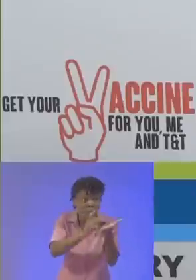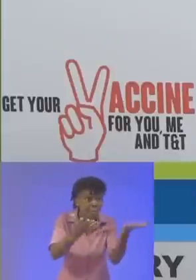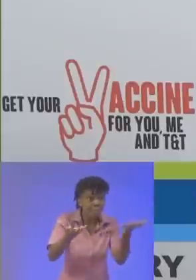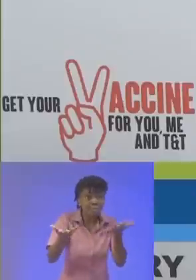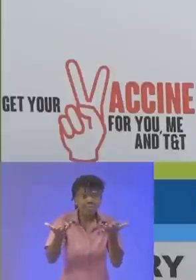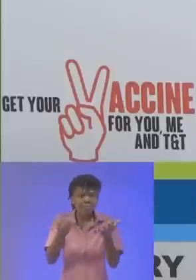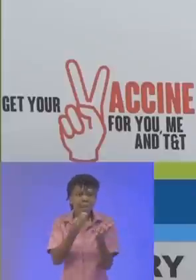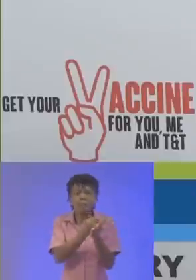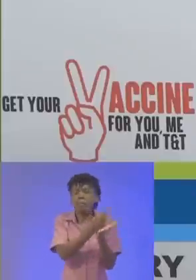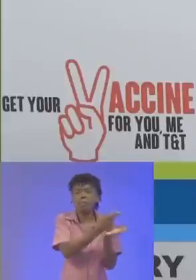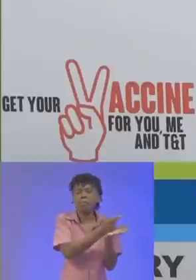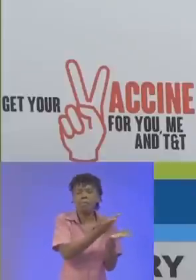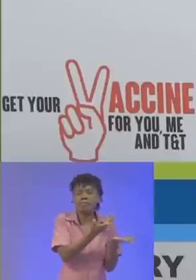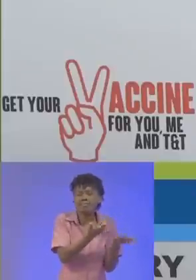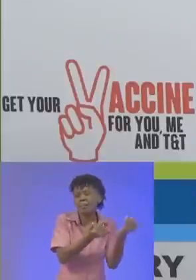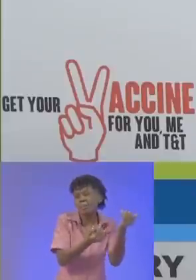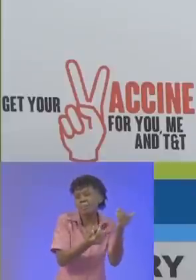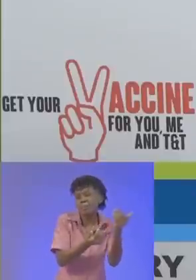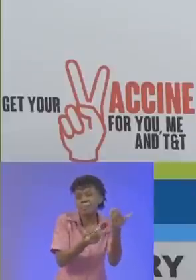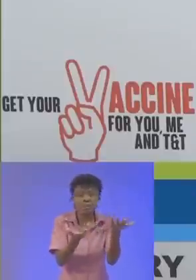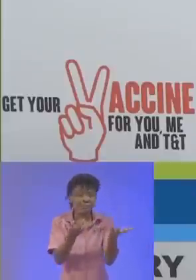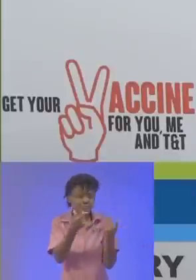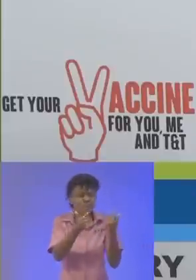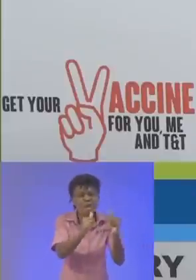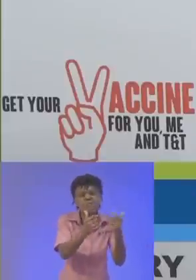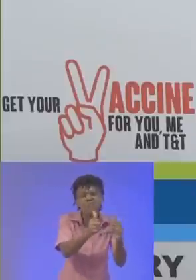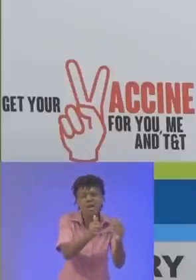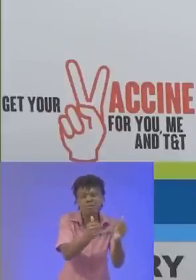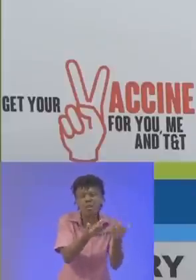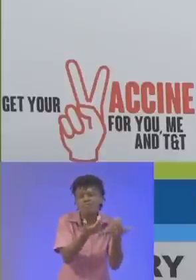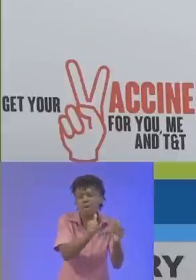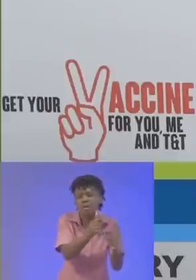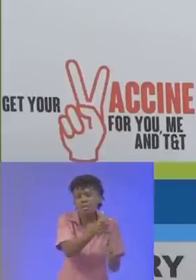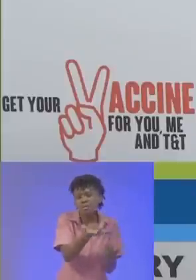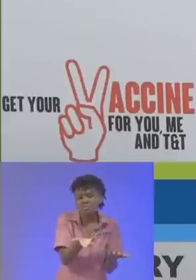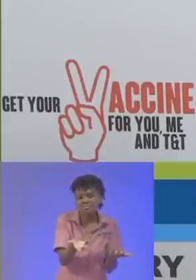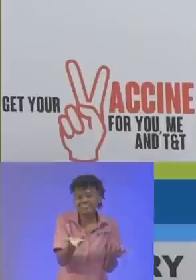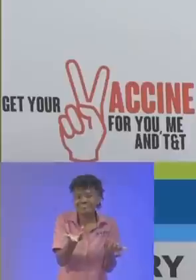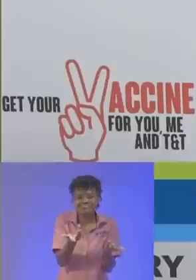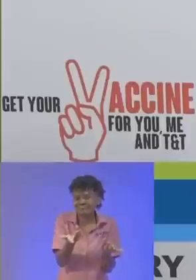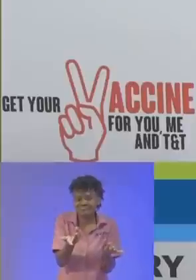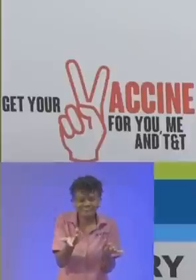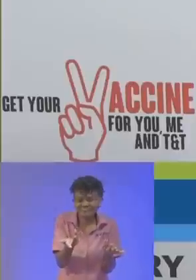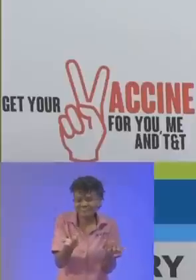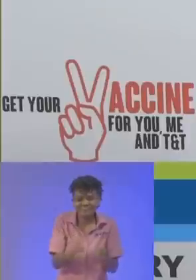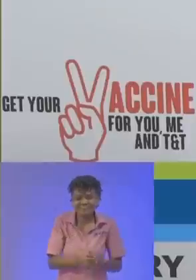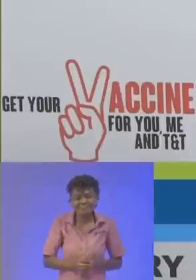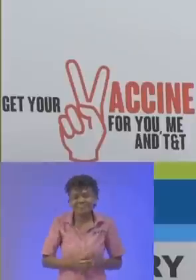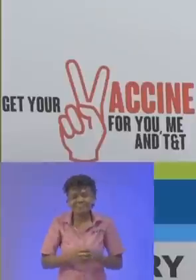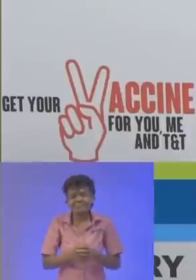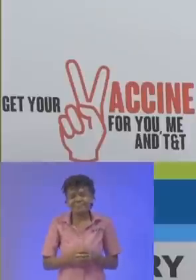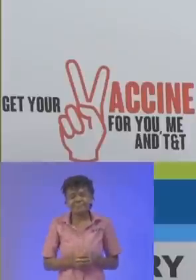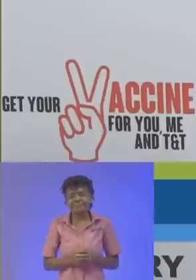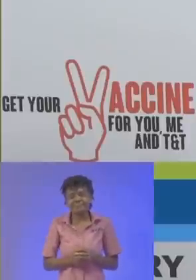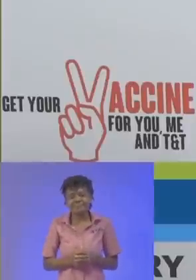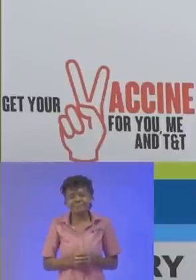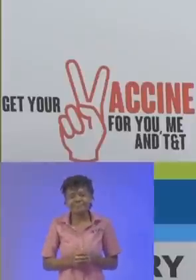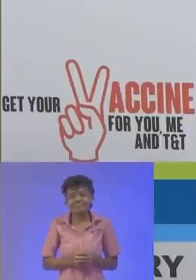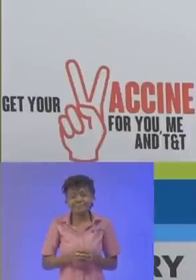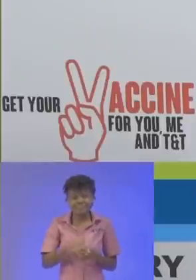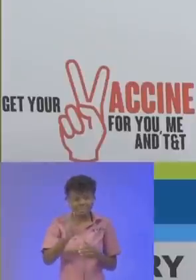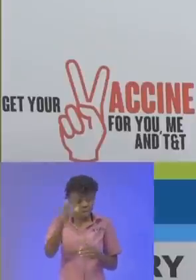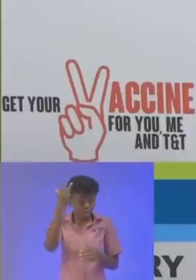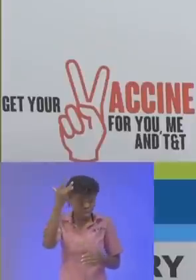by the Ministry of Health puts you at a distinct disadvantage when eventually you need to be